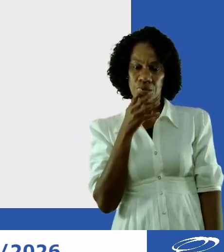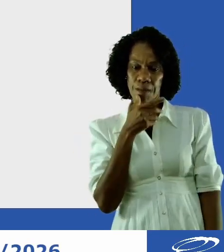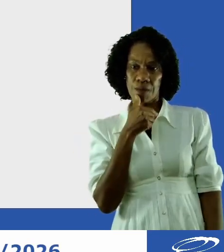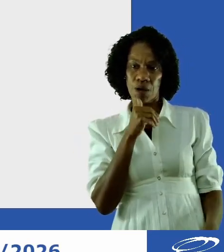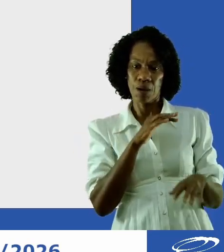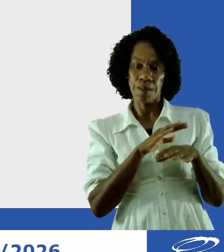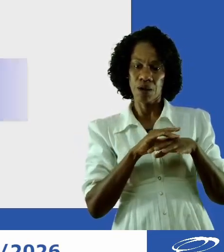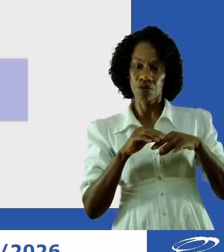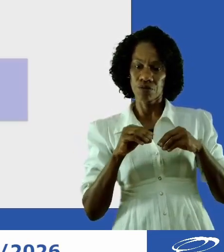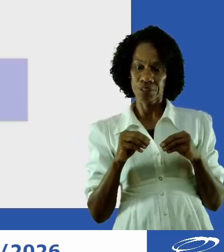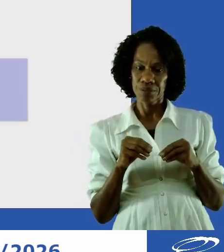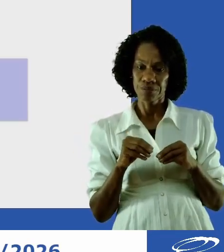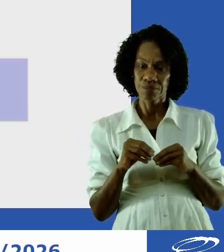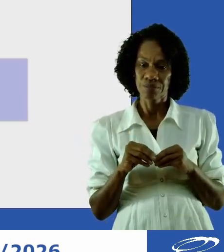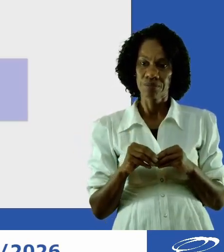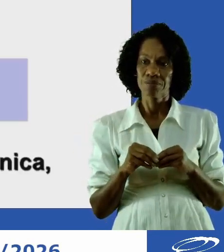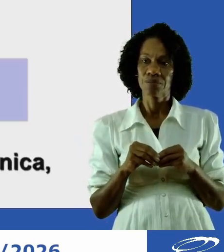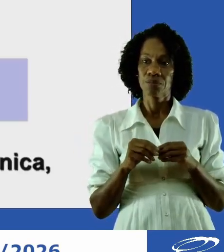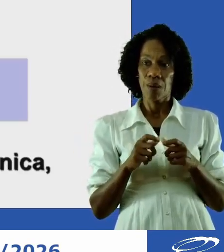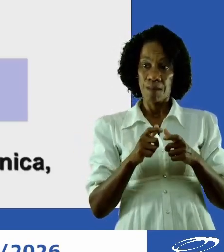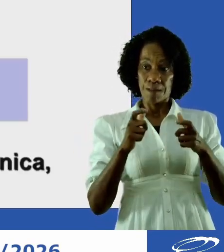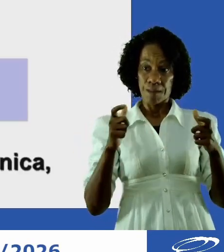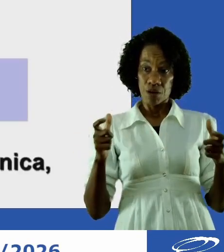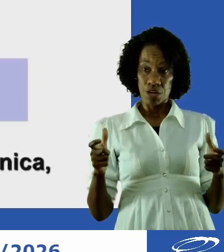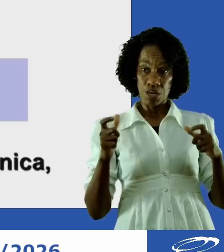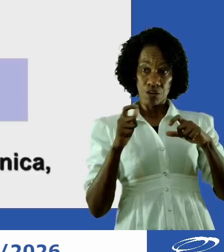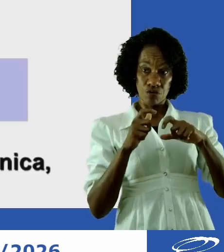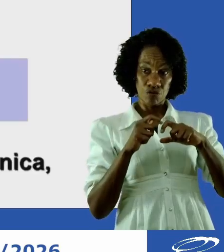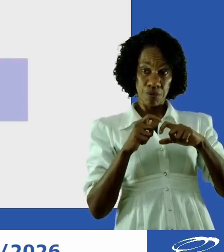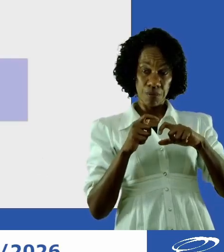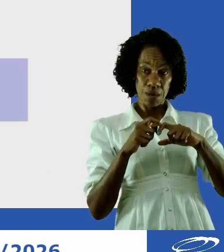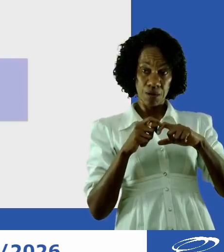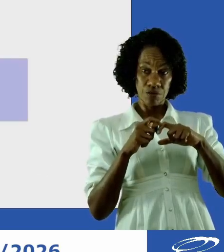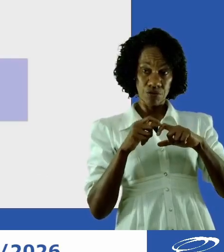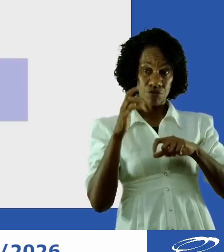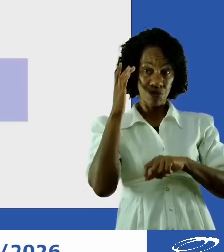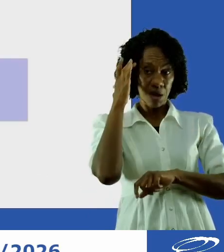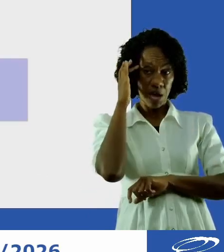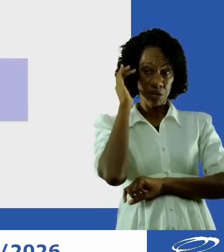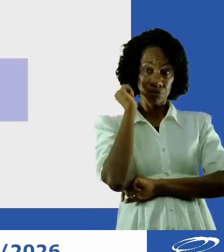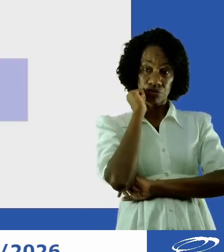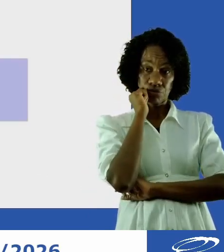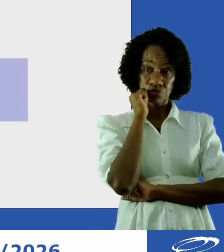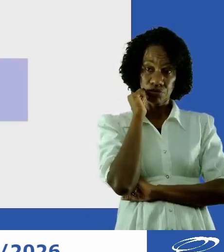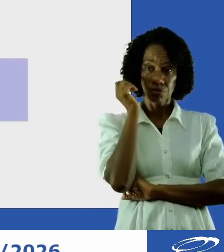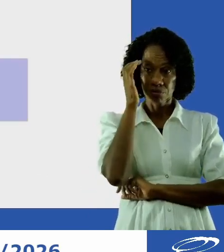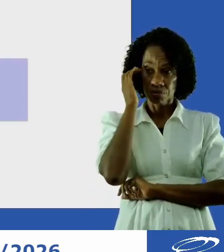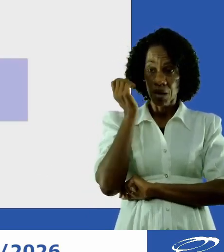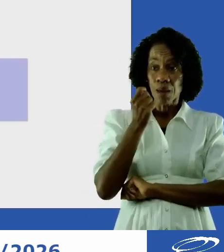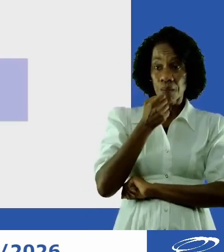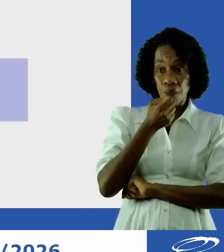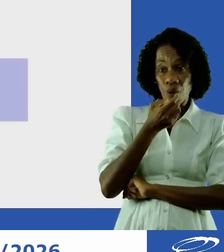consensus. And finally, when the patient has a chronic infection, mainly the biofilm now is dominated by the presence